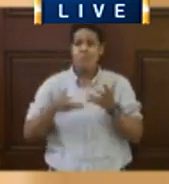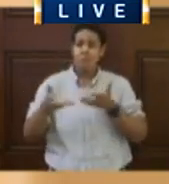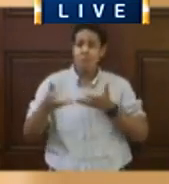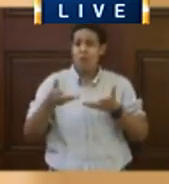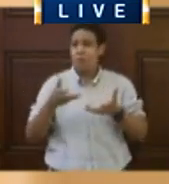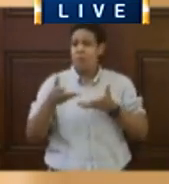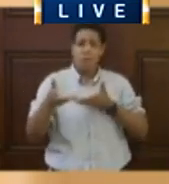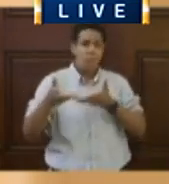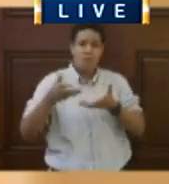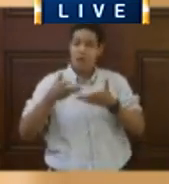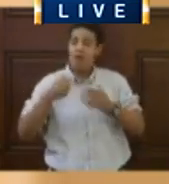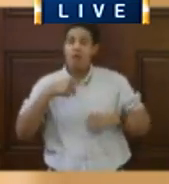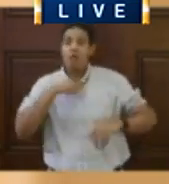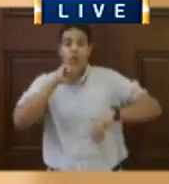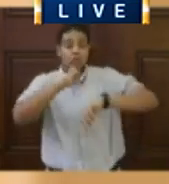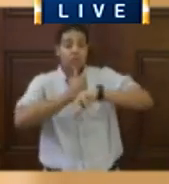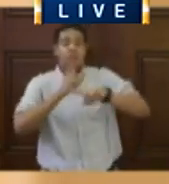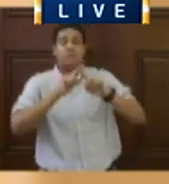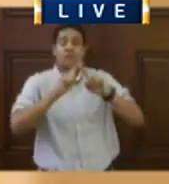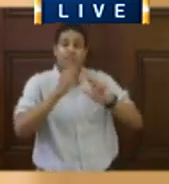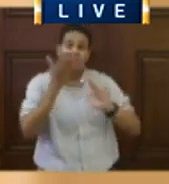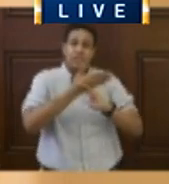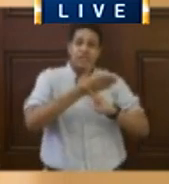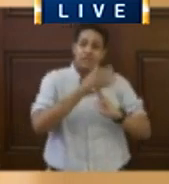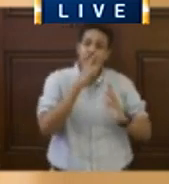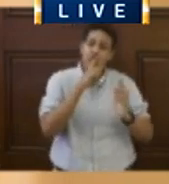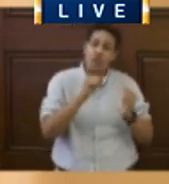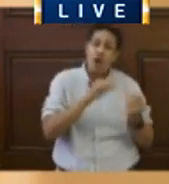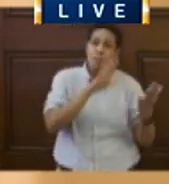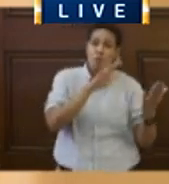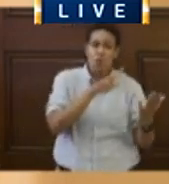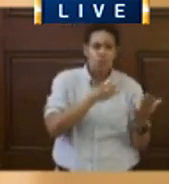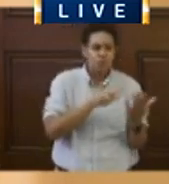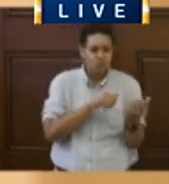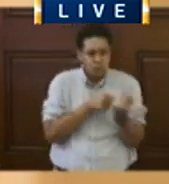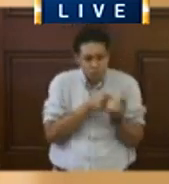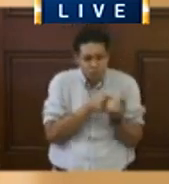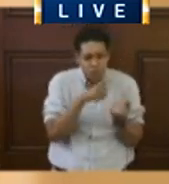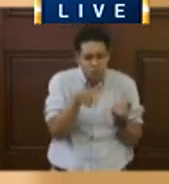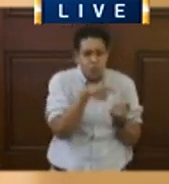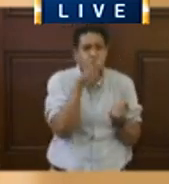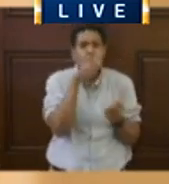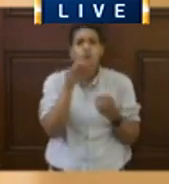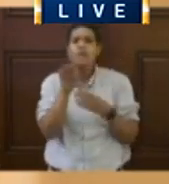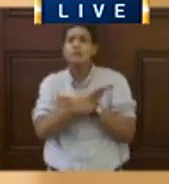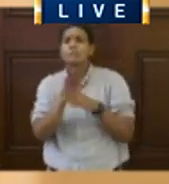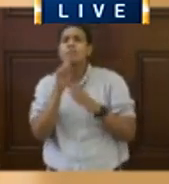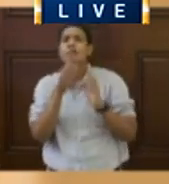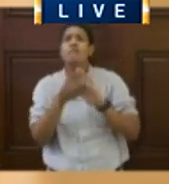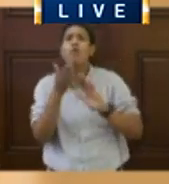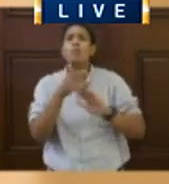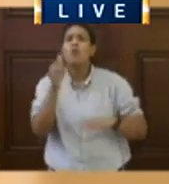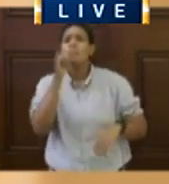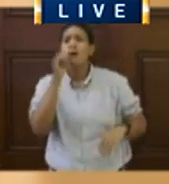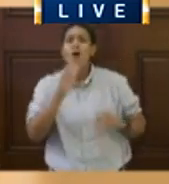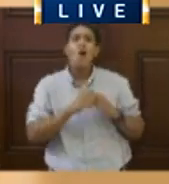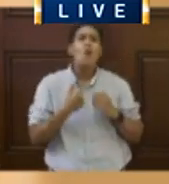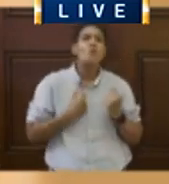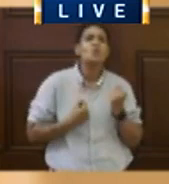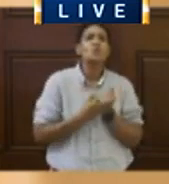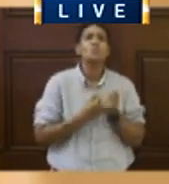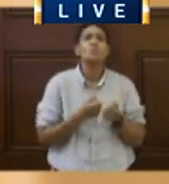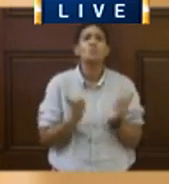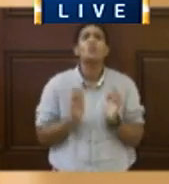designing an intervention approach to assist those who are in the business of operating bars. And here again, bars